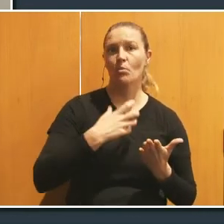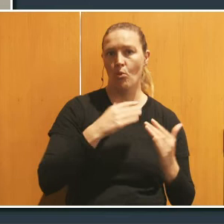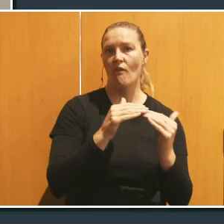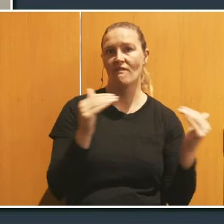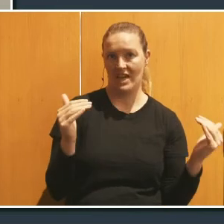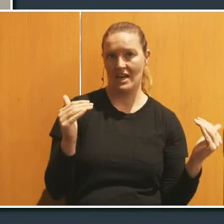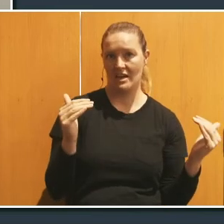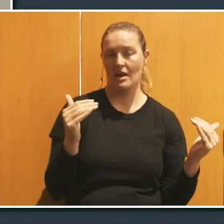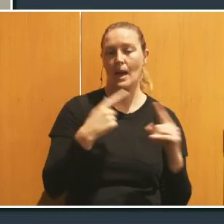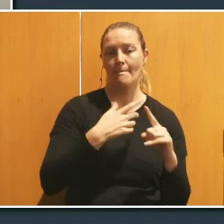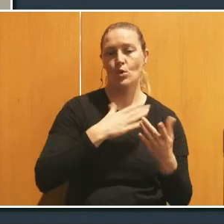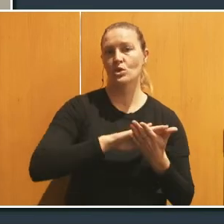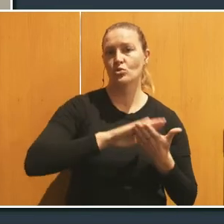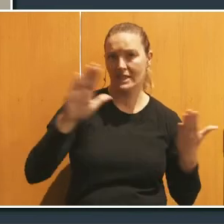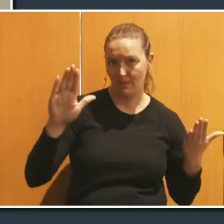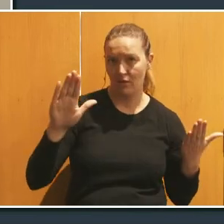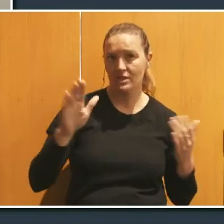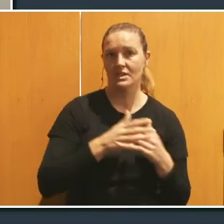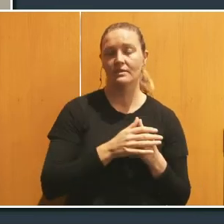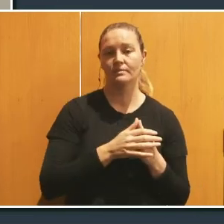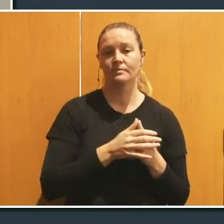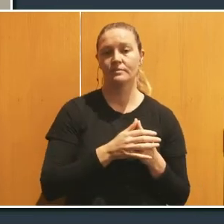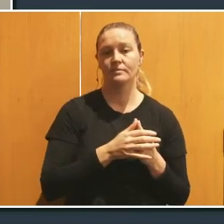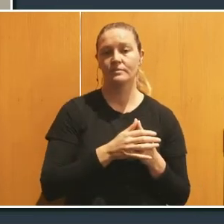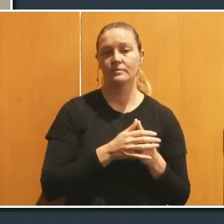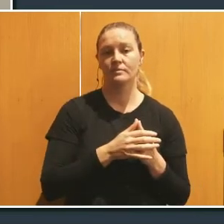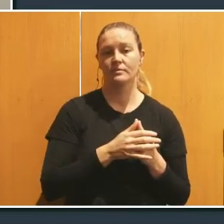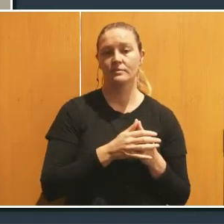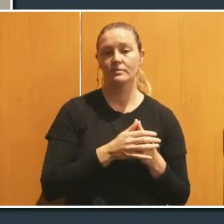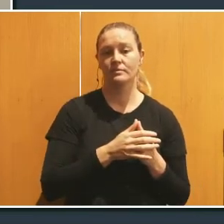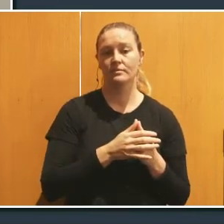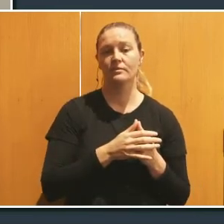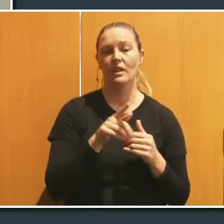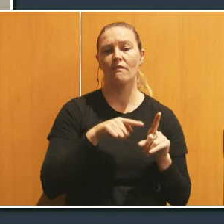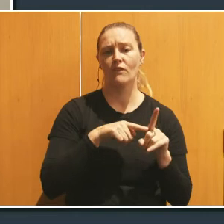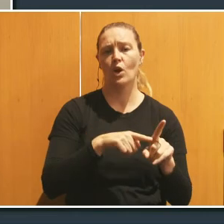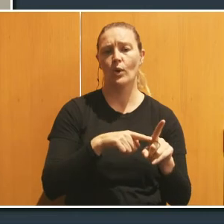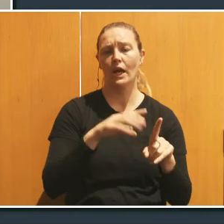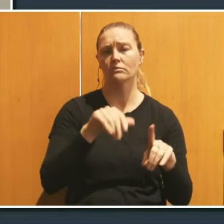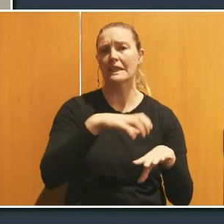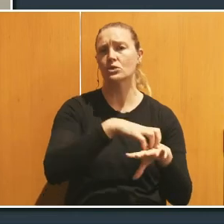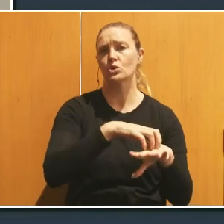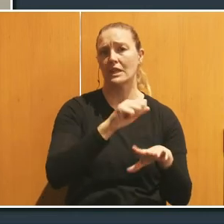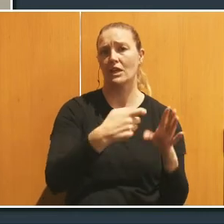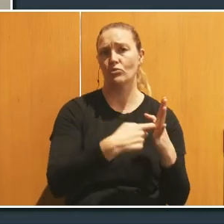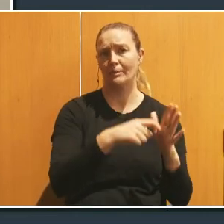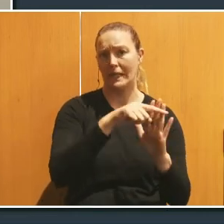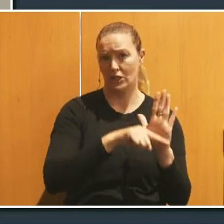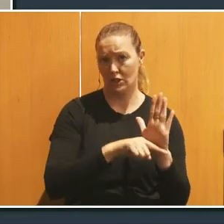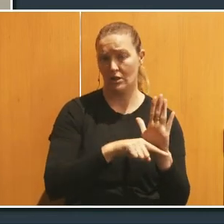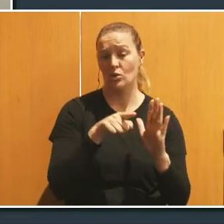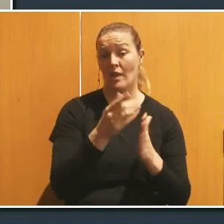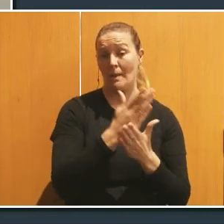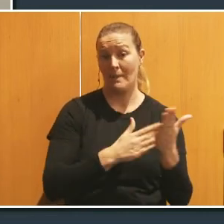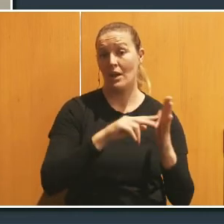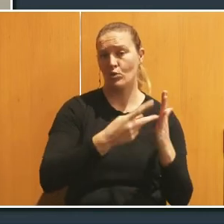regime and more transparent, and that's supported by the Planning Institute's recommendations. So that particular part of the policy